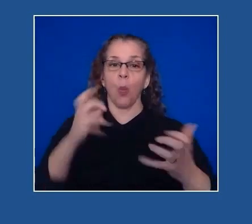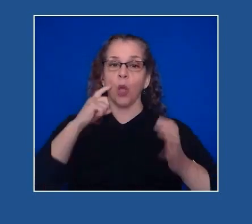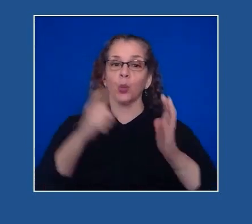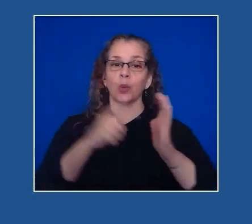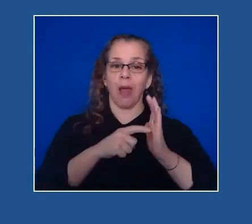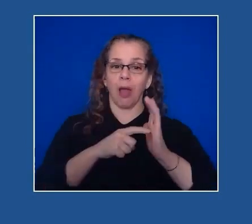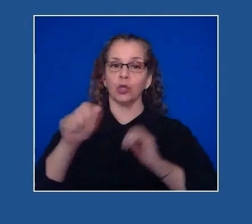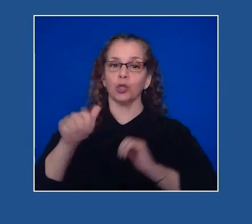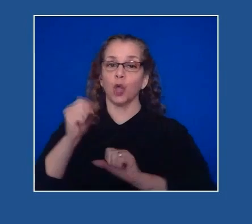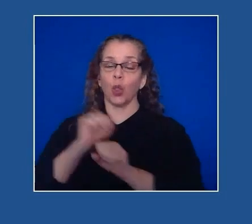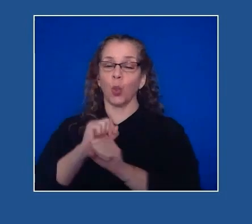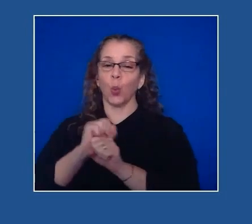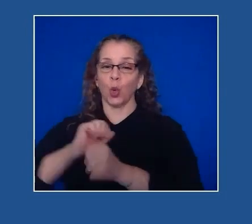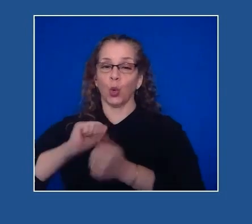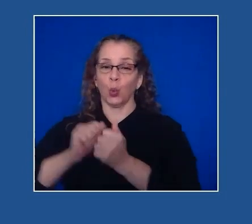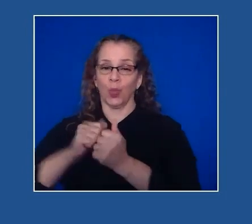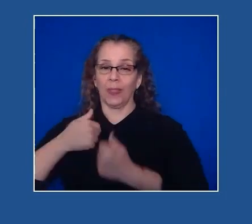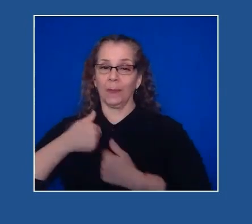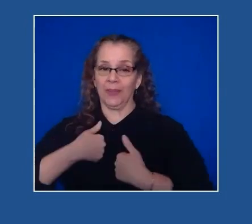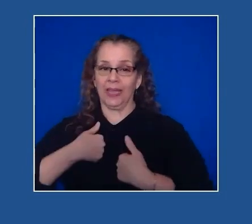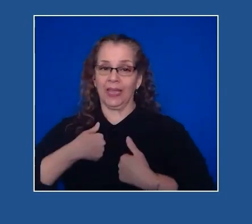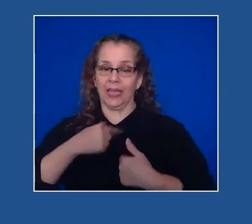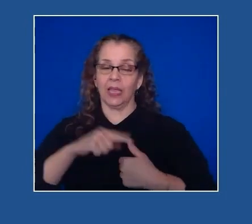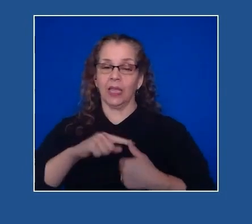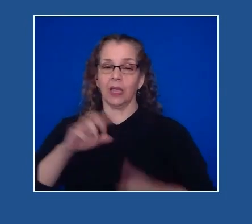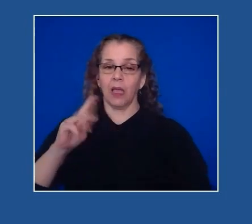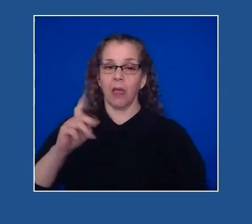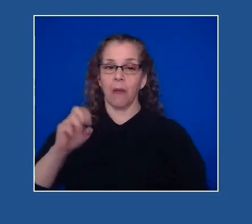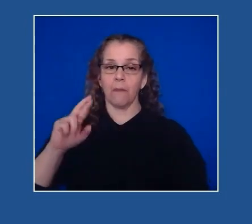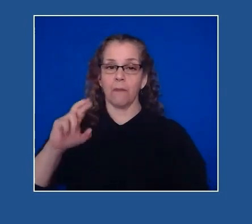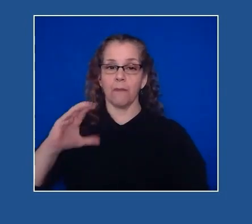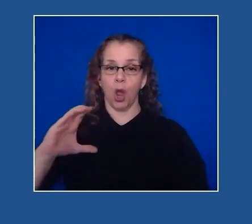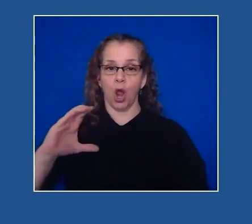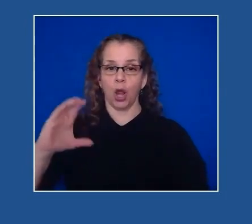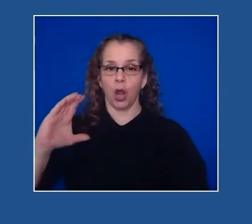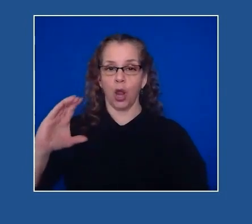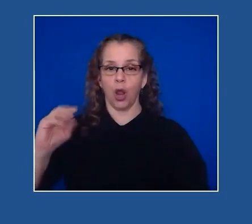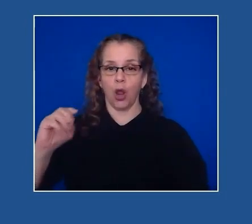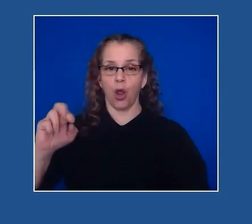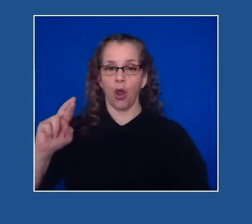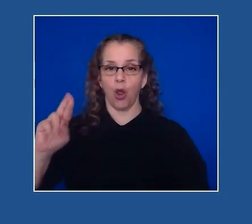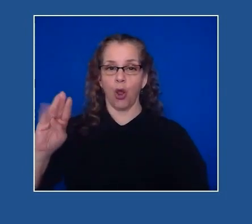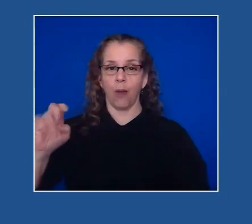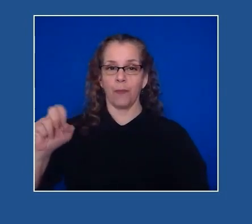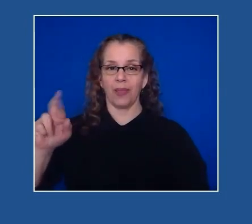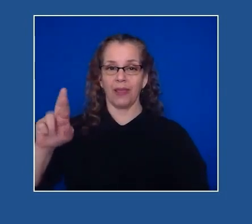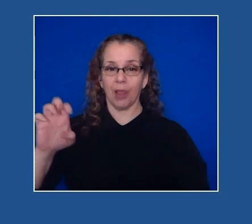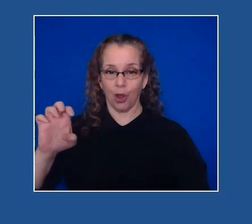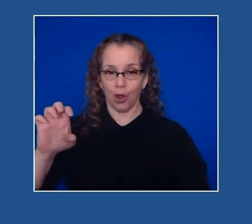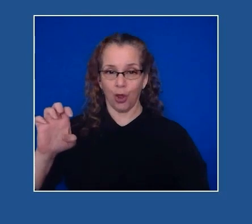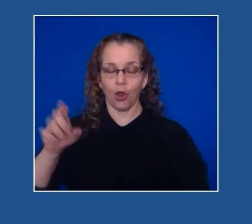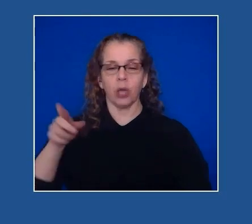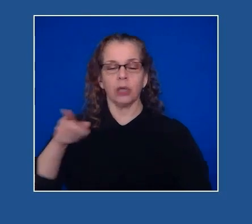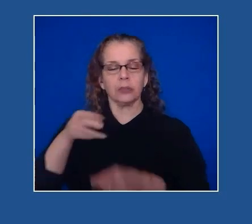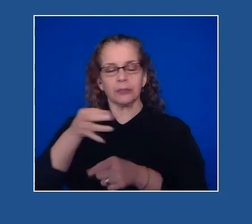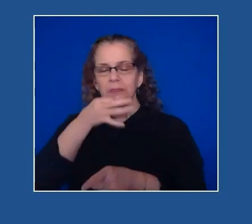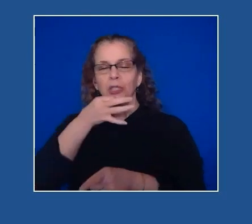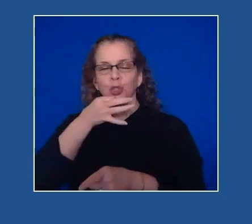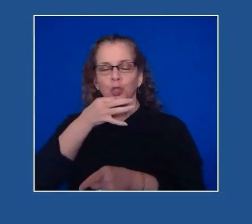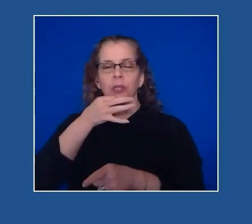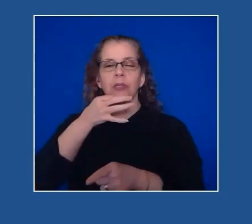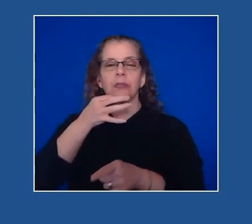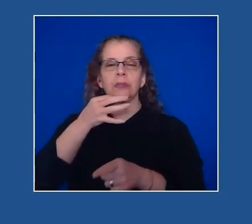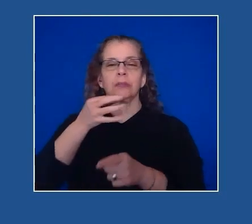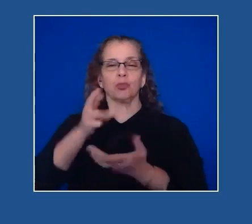with me on these projects. Marc Corbière is a specialist on work rehabilitation and mental health.